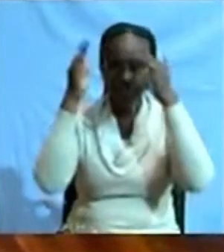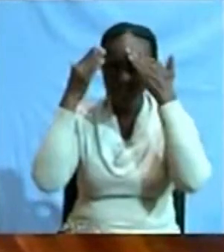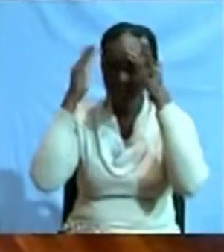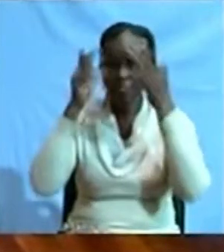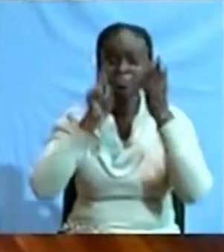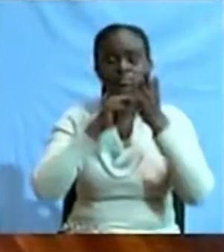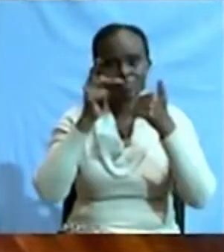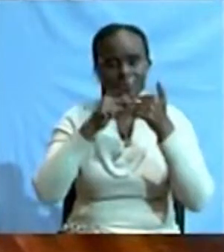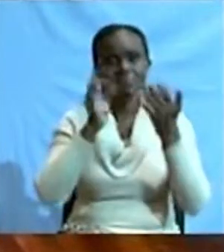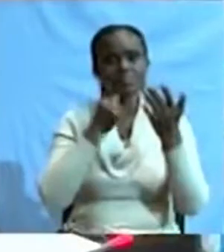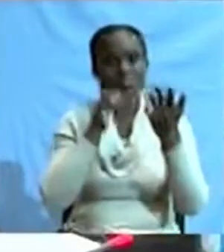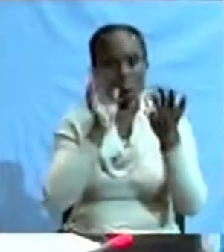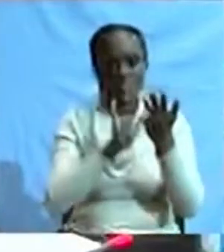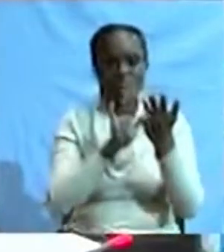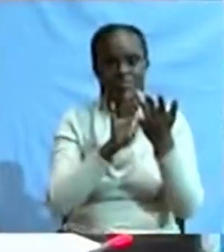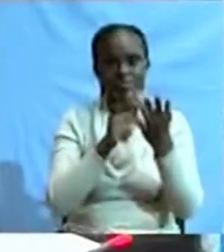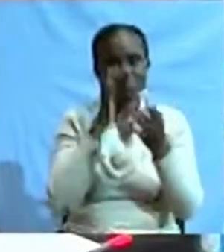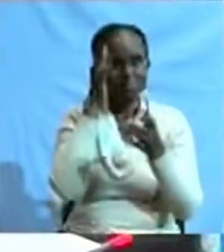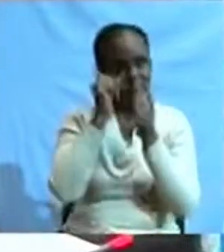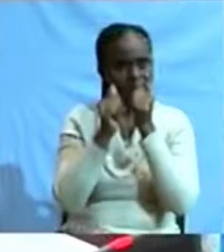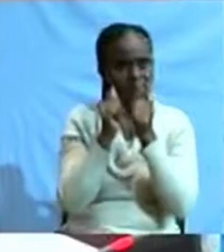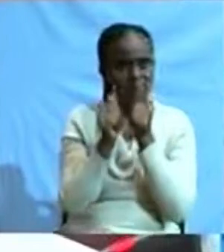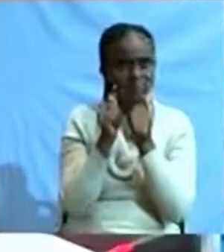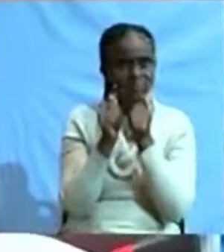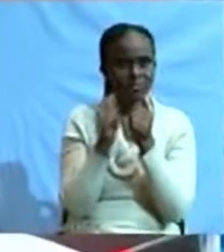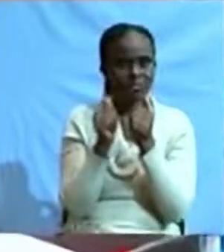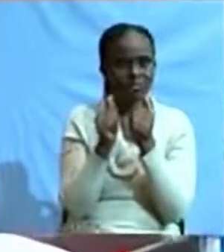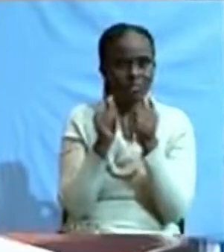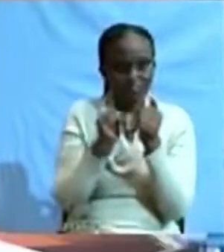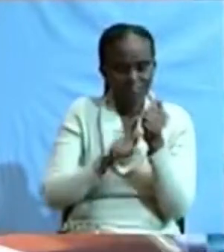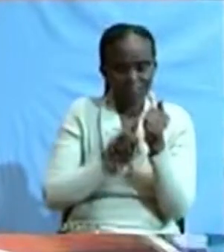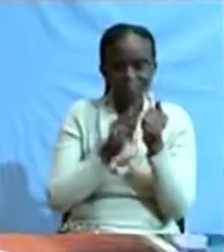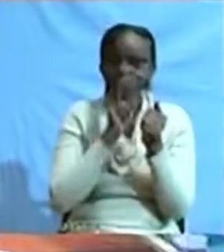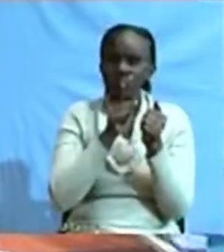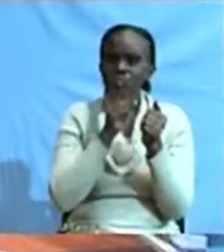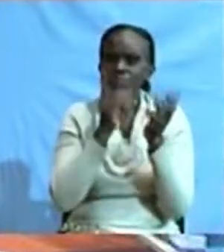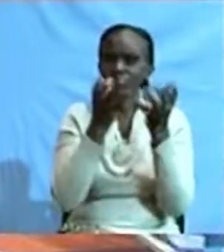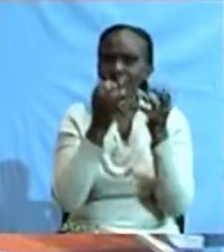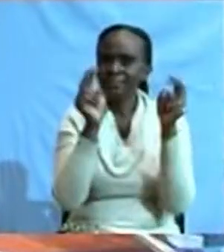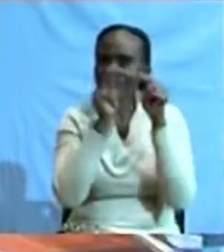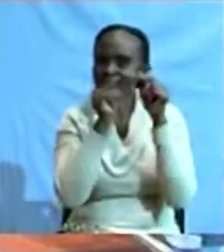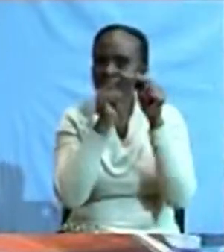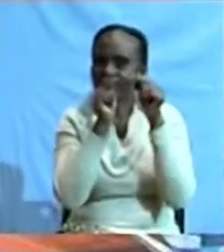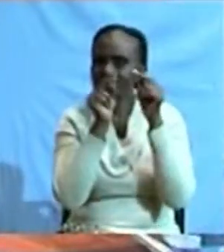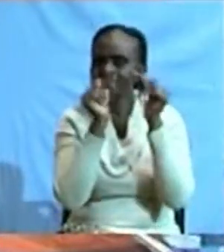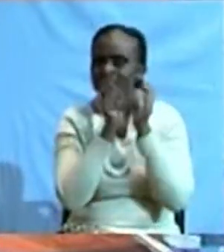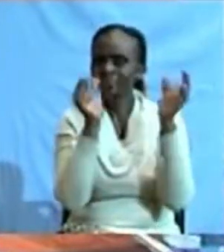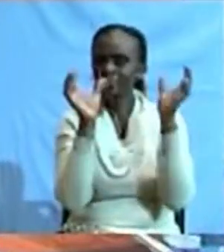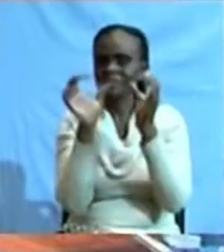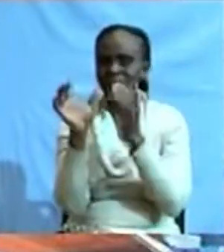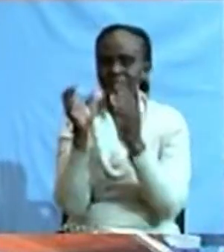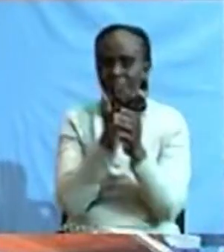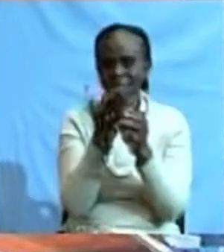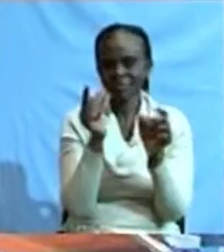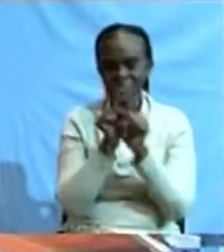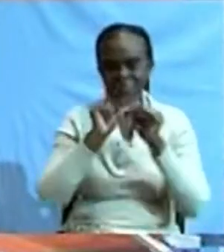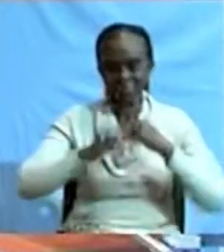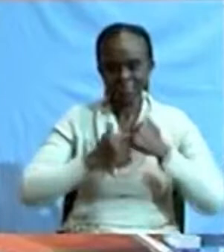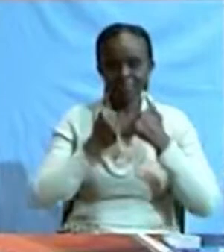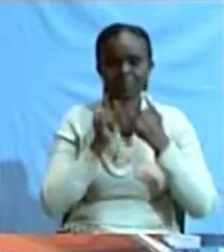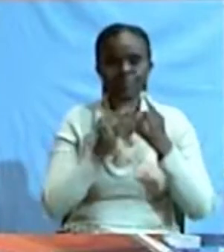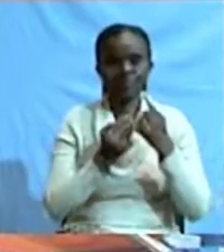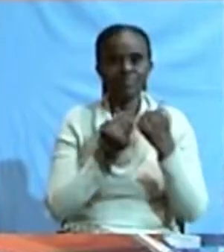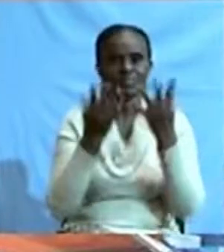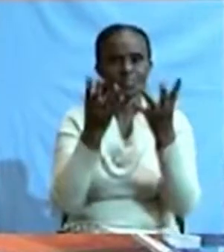programs because we really wanted to be in touch with the communities, and we wanted them